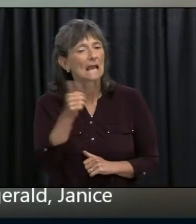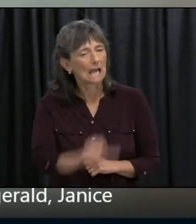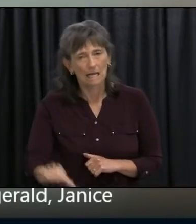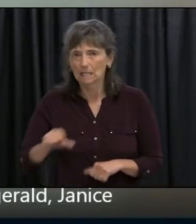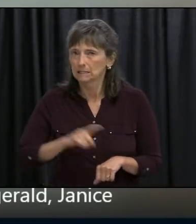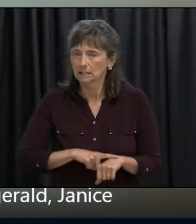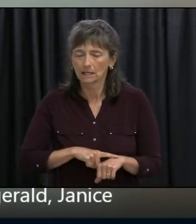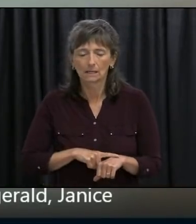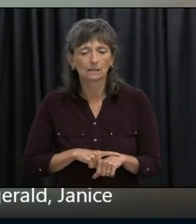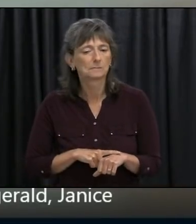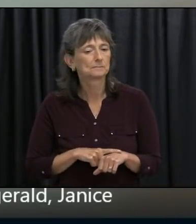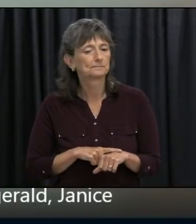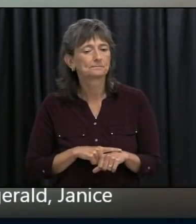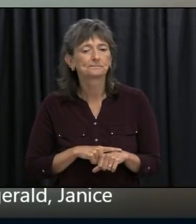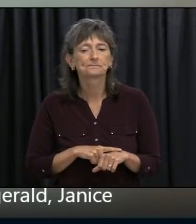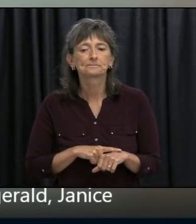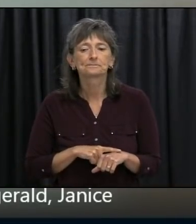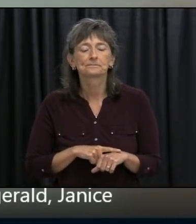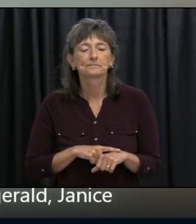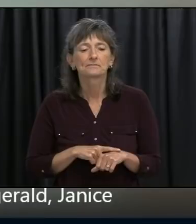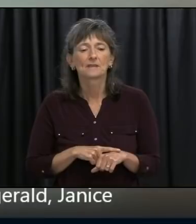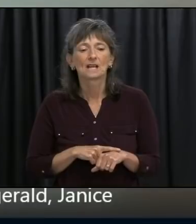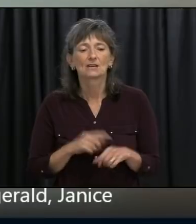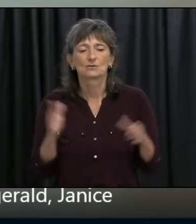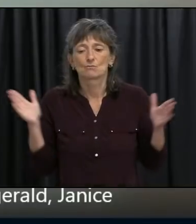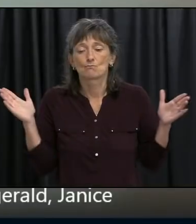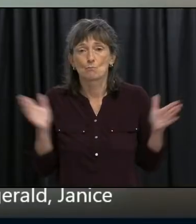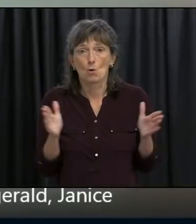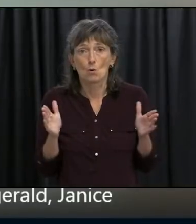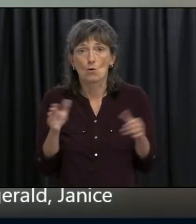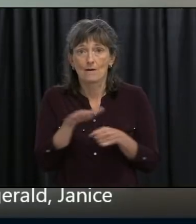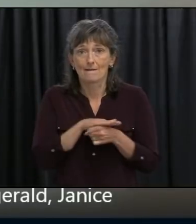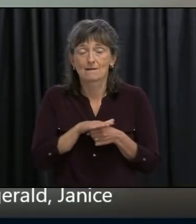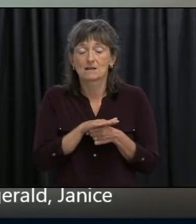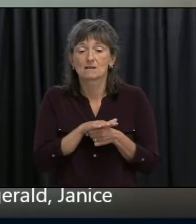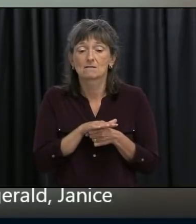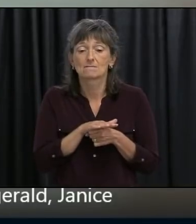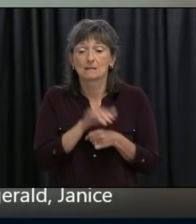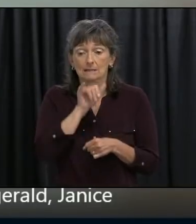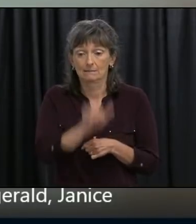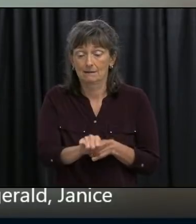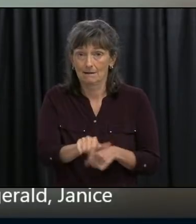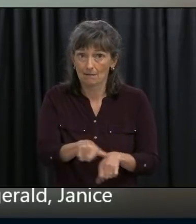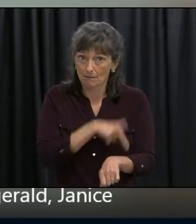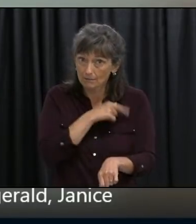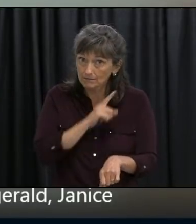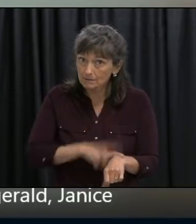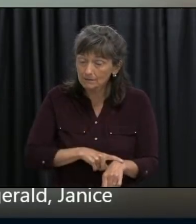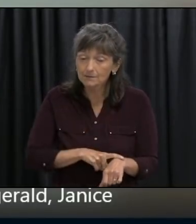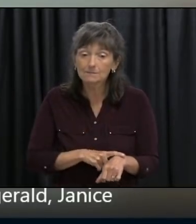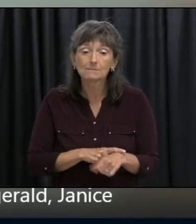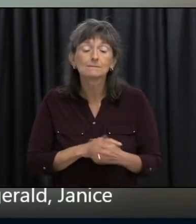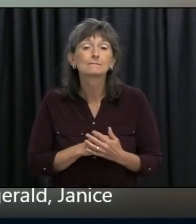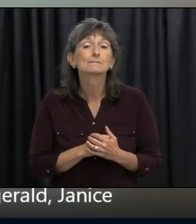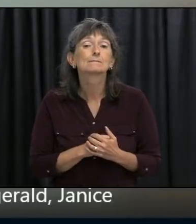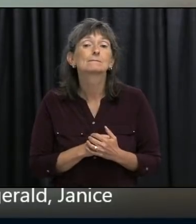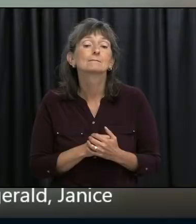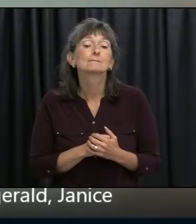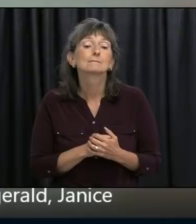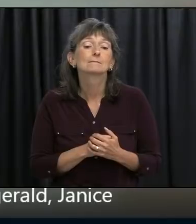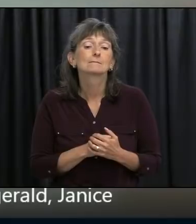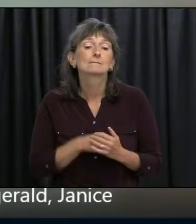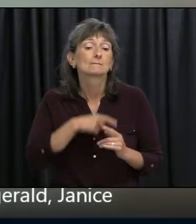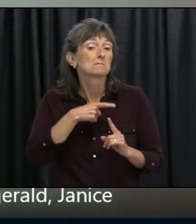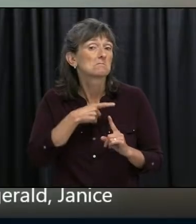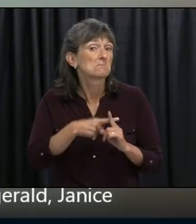in an enclosed space for a long period of time, especially if you're in a space